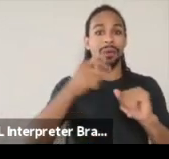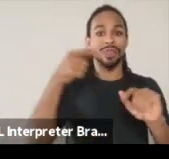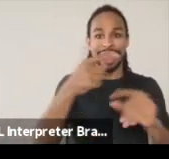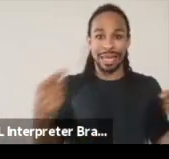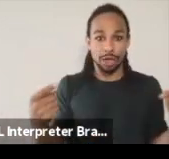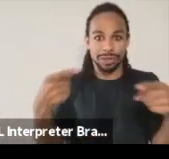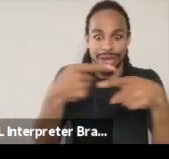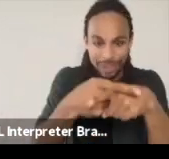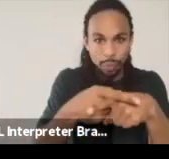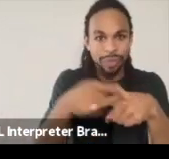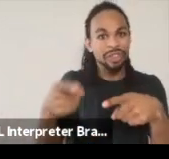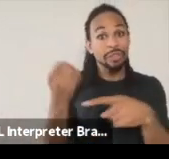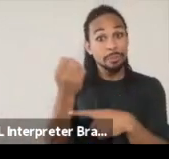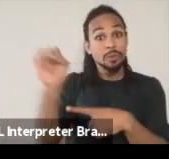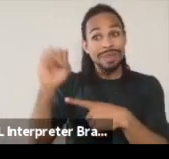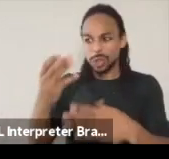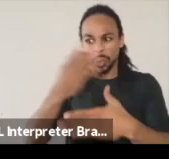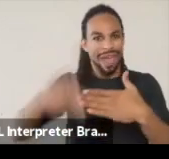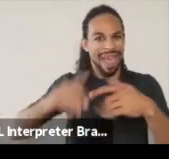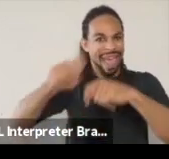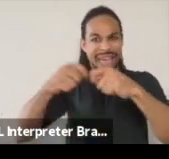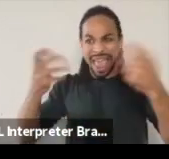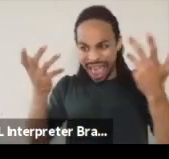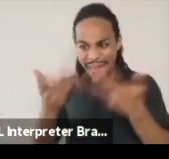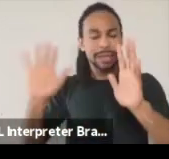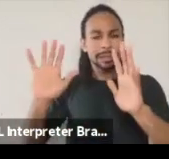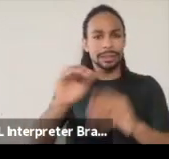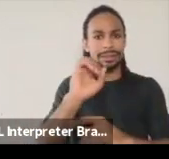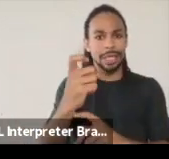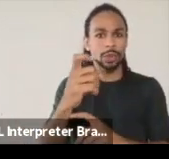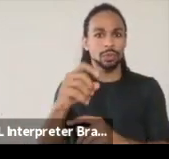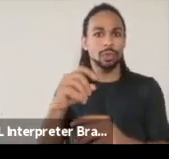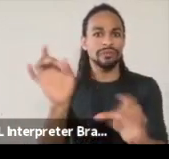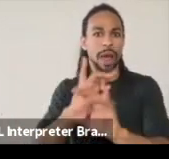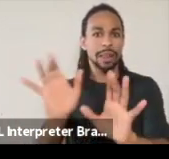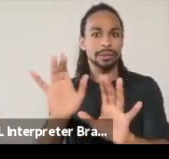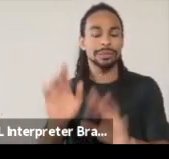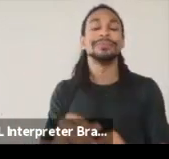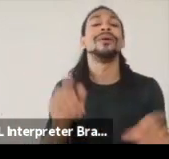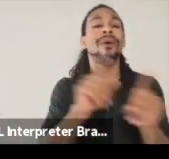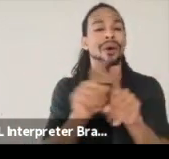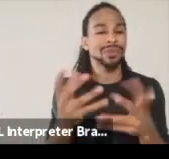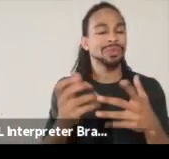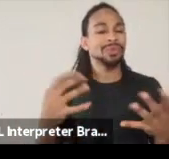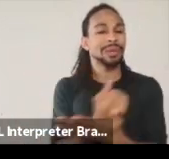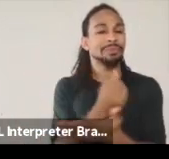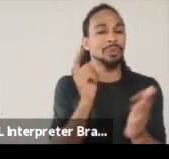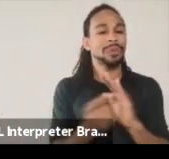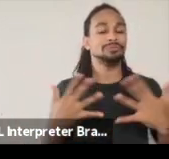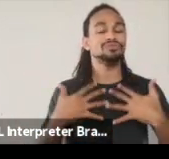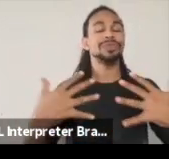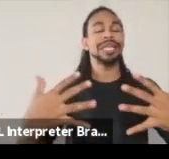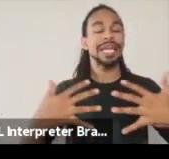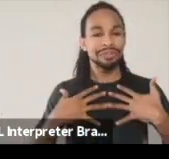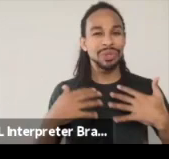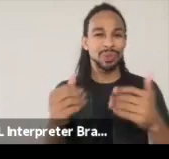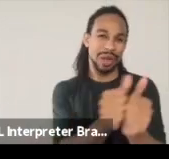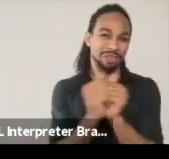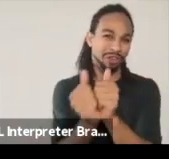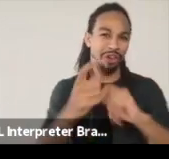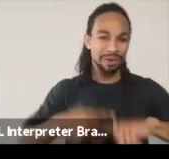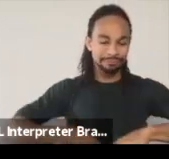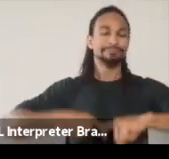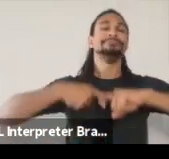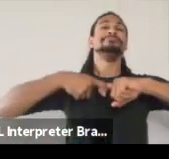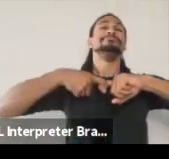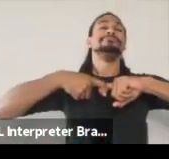movements to end sexual violence, I want to just take a moment to breathe, all of us together. I learned this very easy,